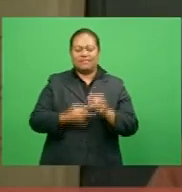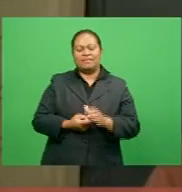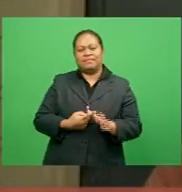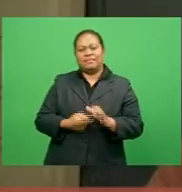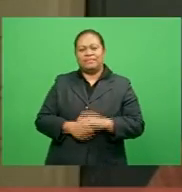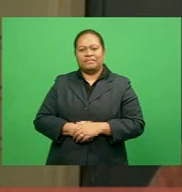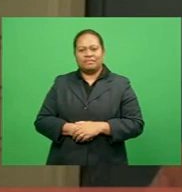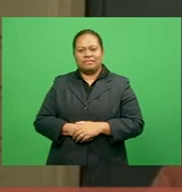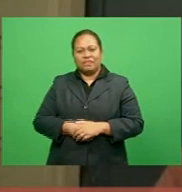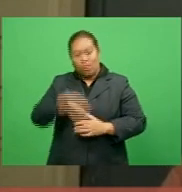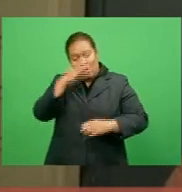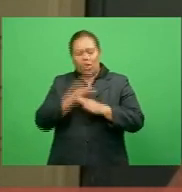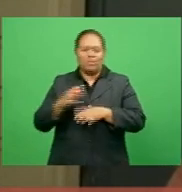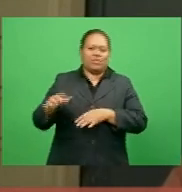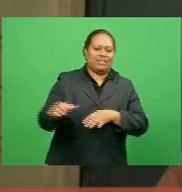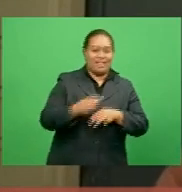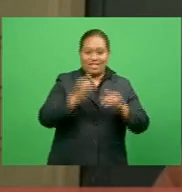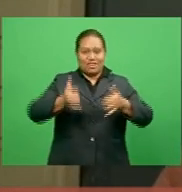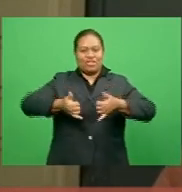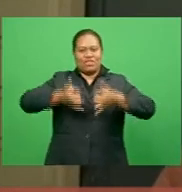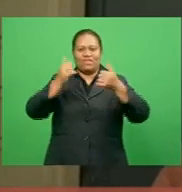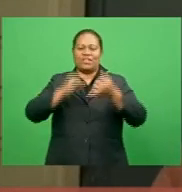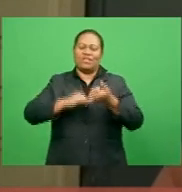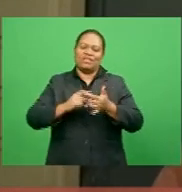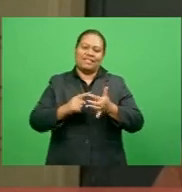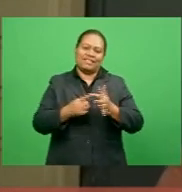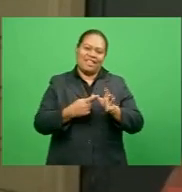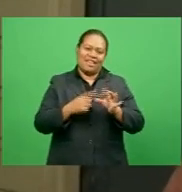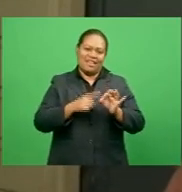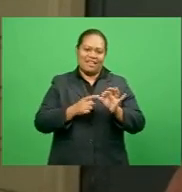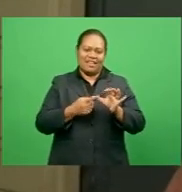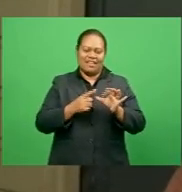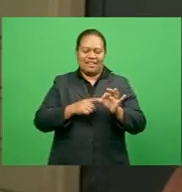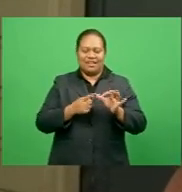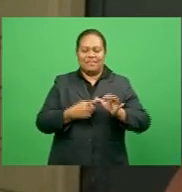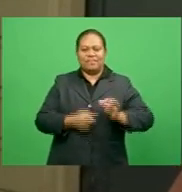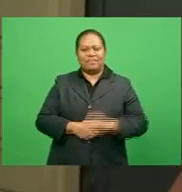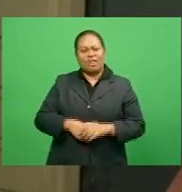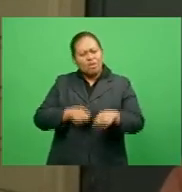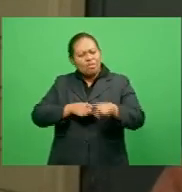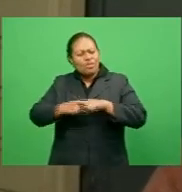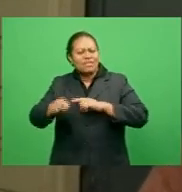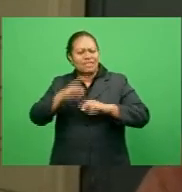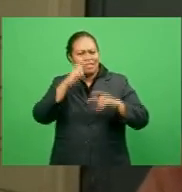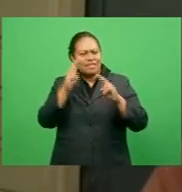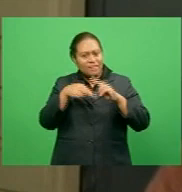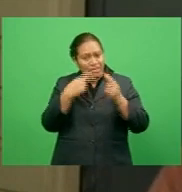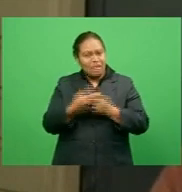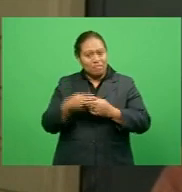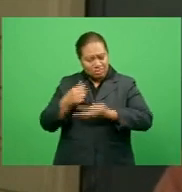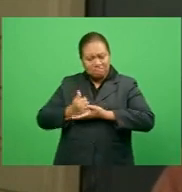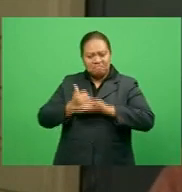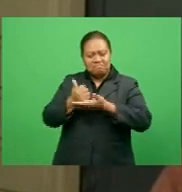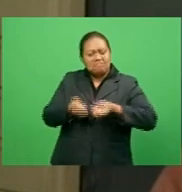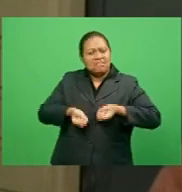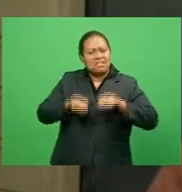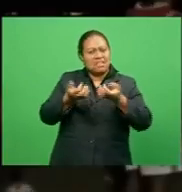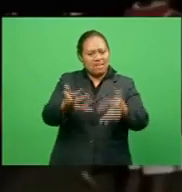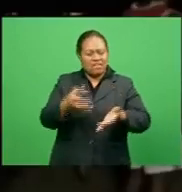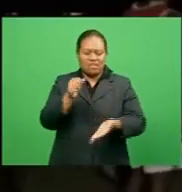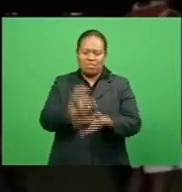trophy here to Senganga, make these people happy, as well as our families for sacrifice for this